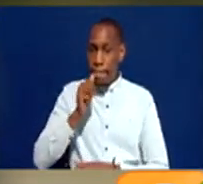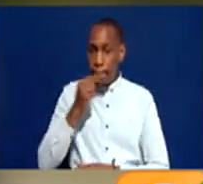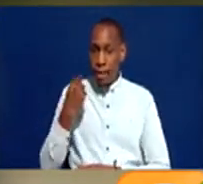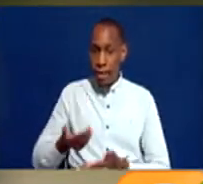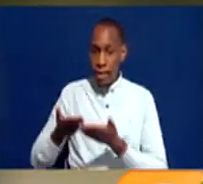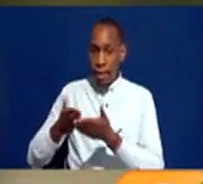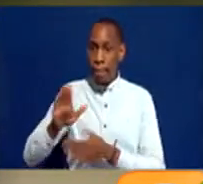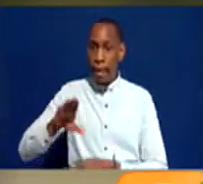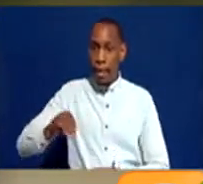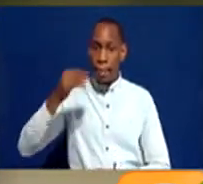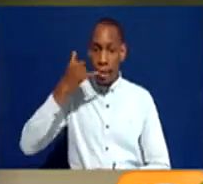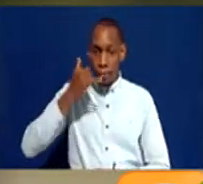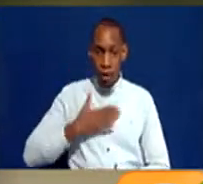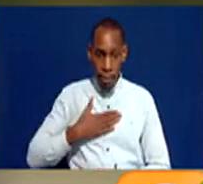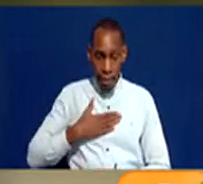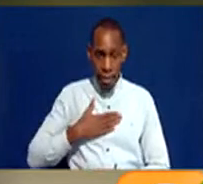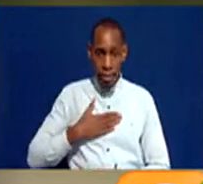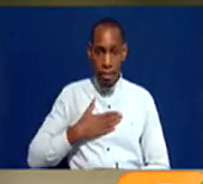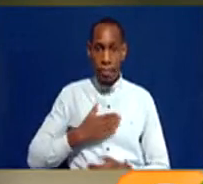they took my phones. They took